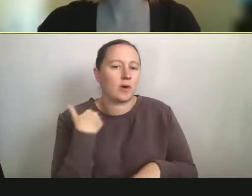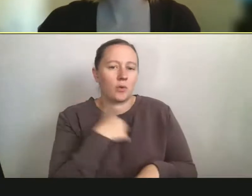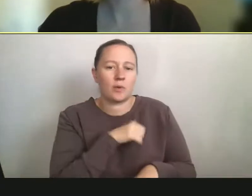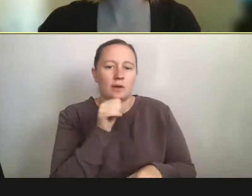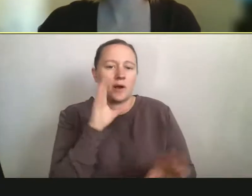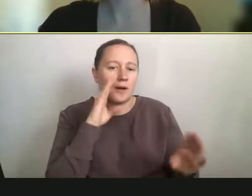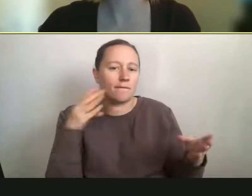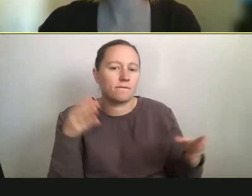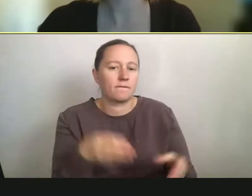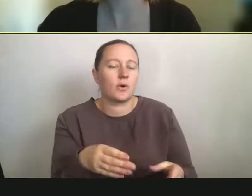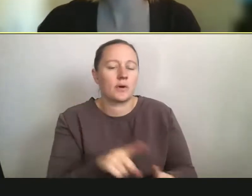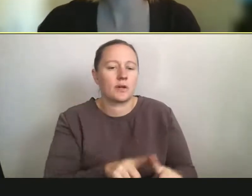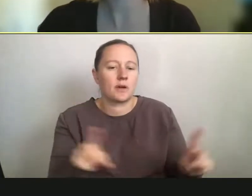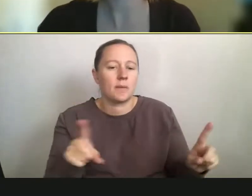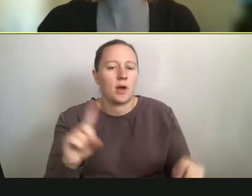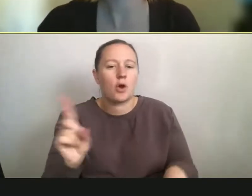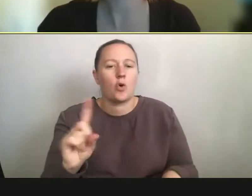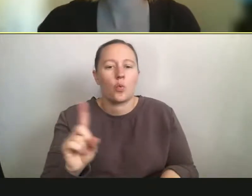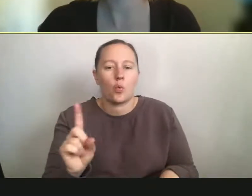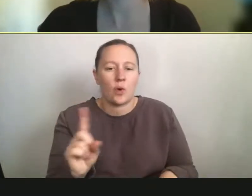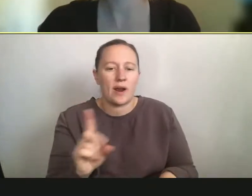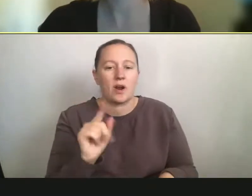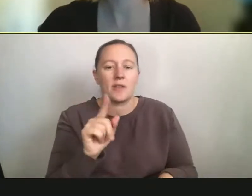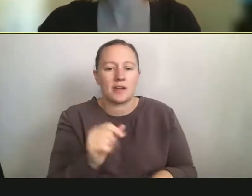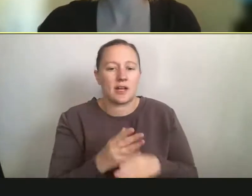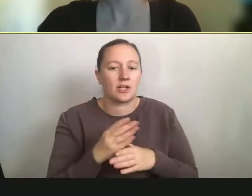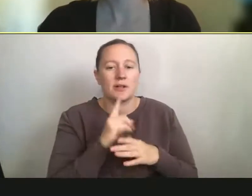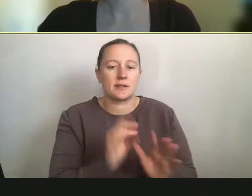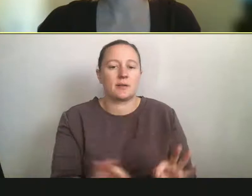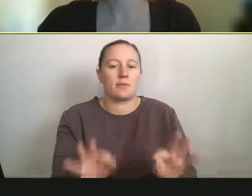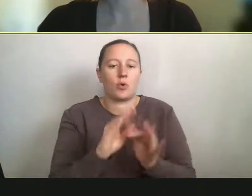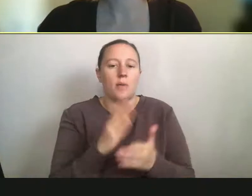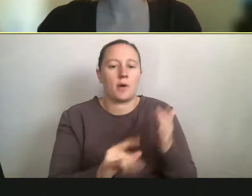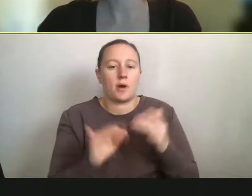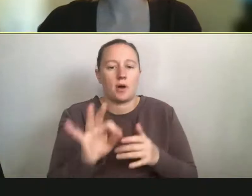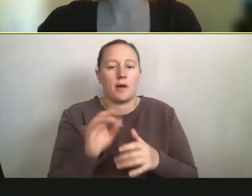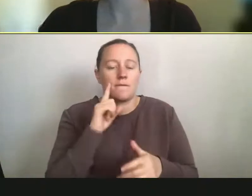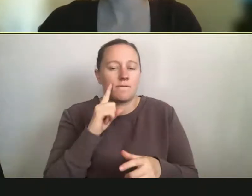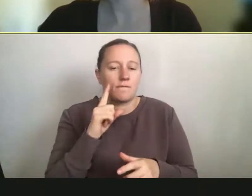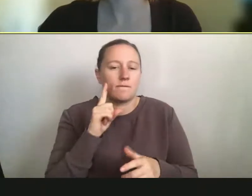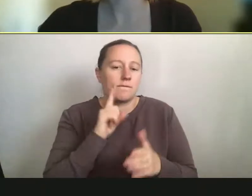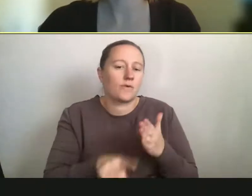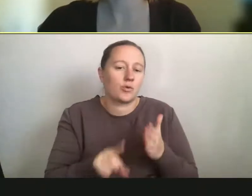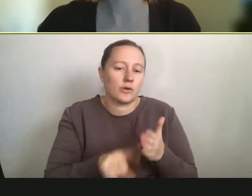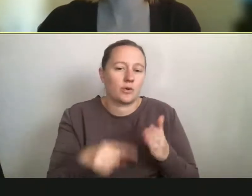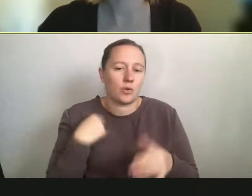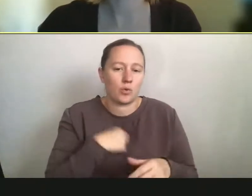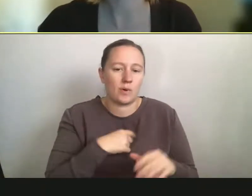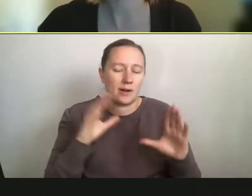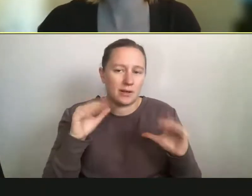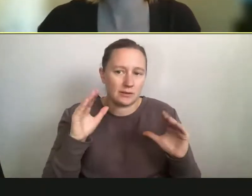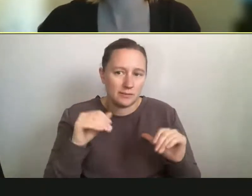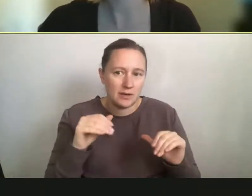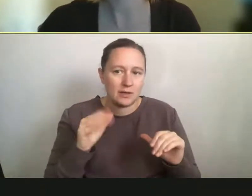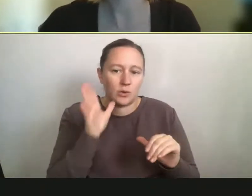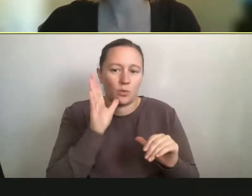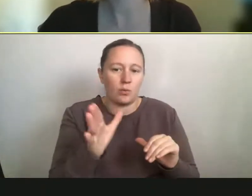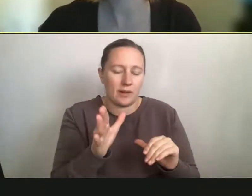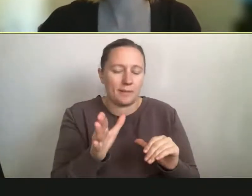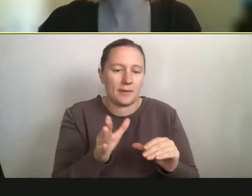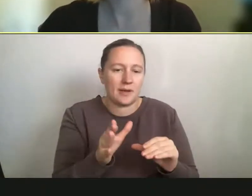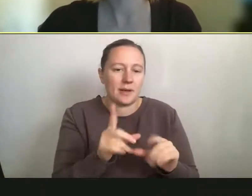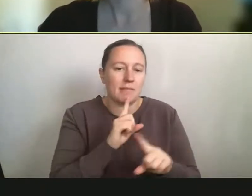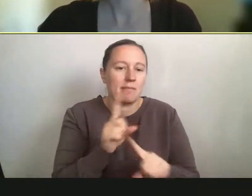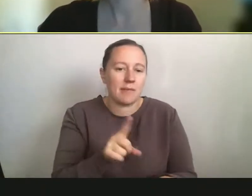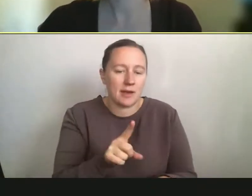those cases where the data sharing is an integral part of the research, then we would expect most likely that will be addressed in the research strategy,